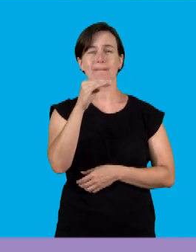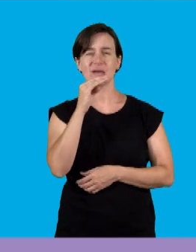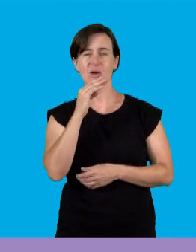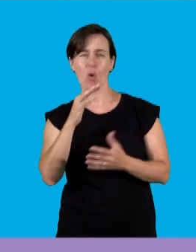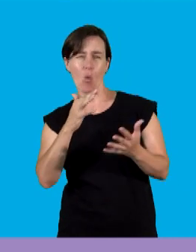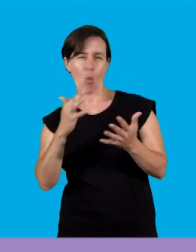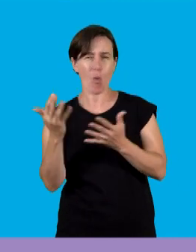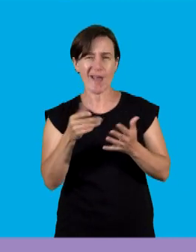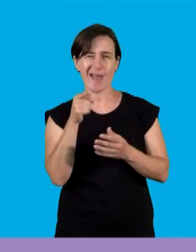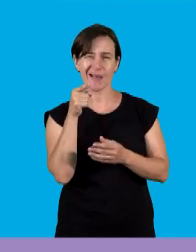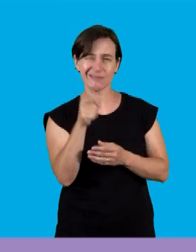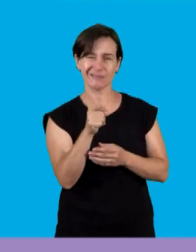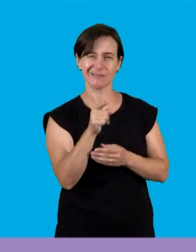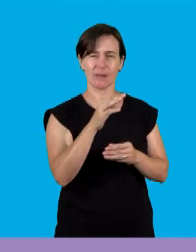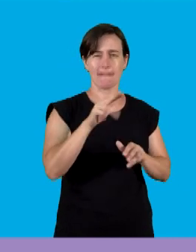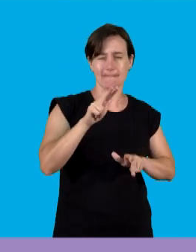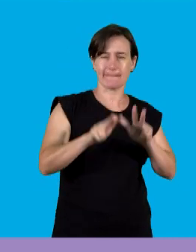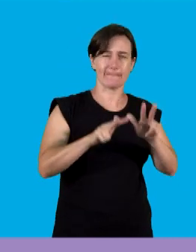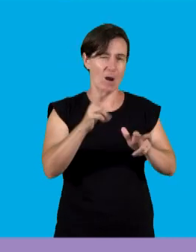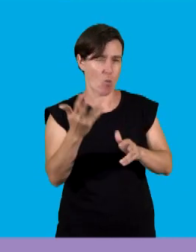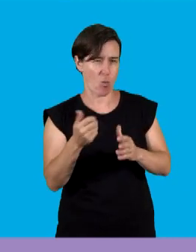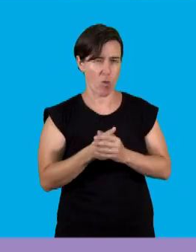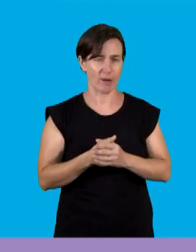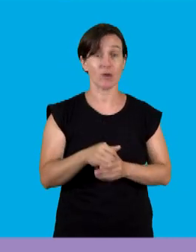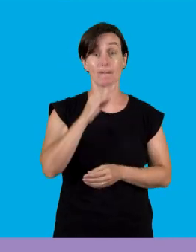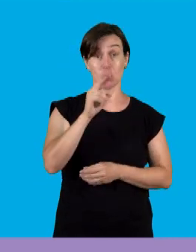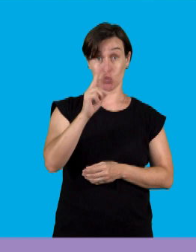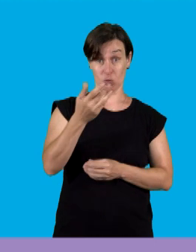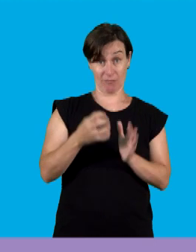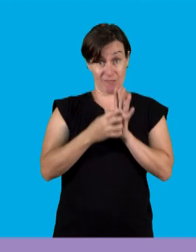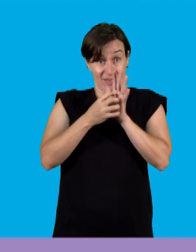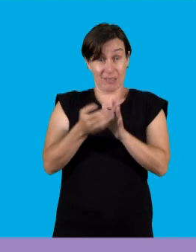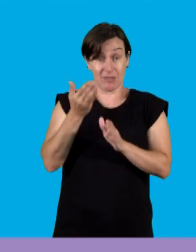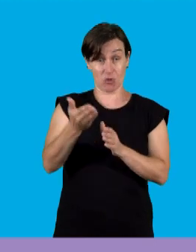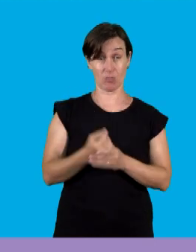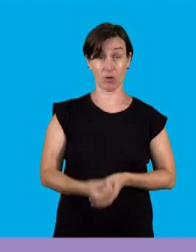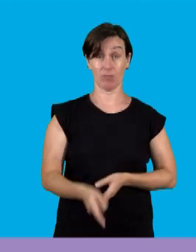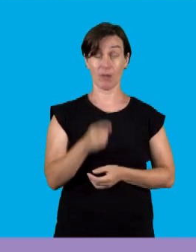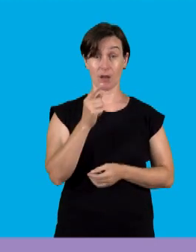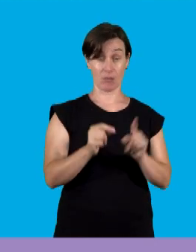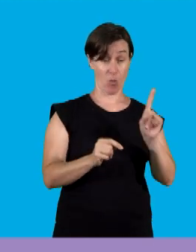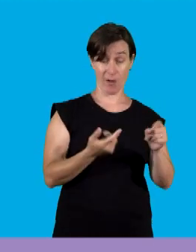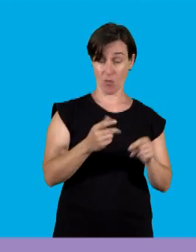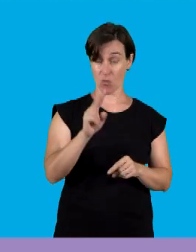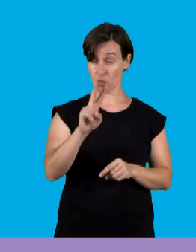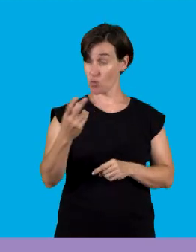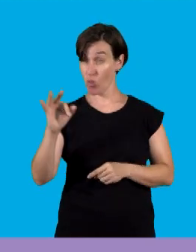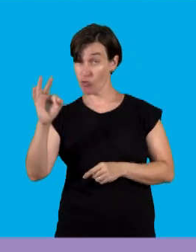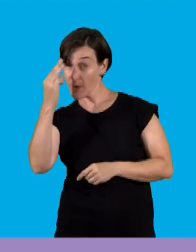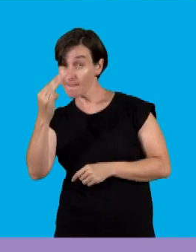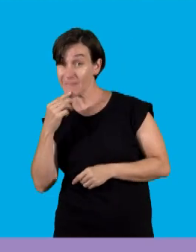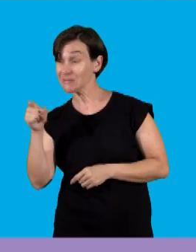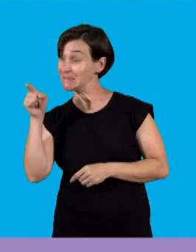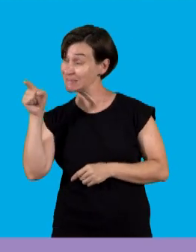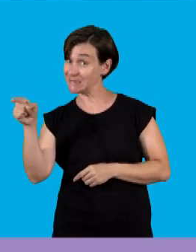a geometric pattern. Now, for example, in this pattern that has been shown here by figures, the third figure